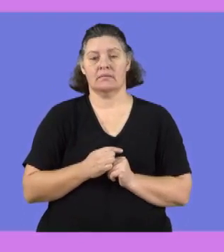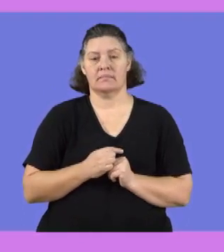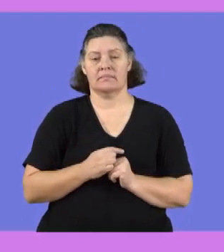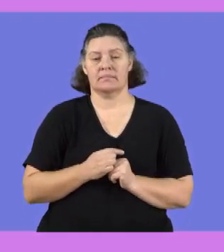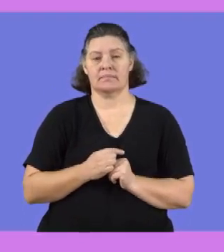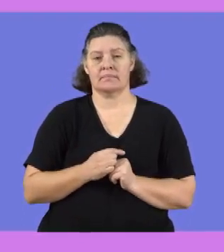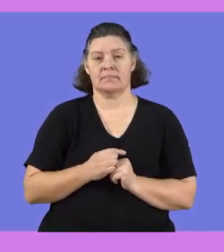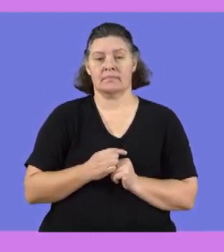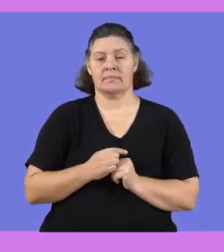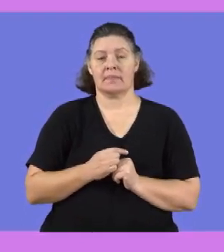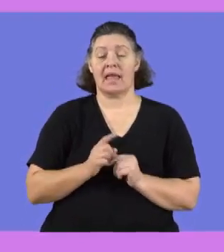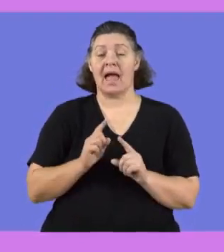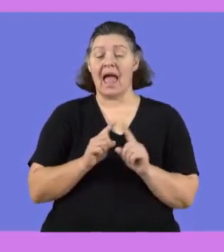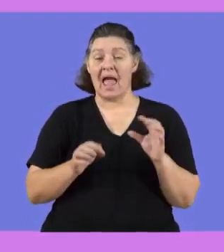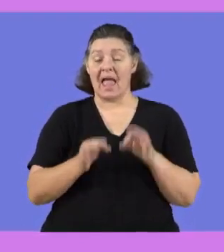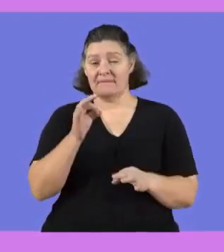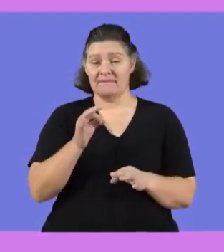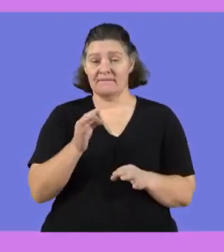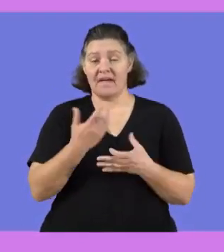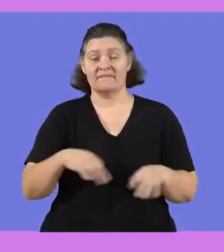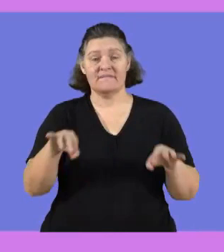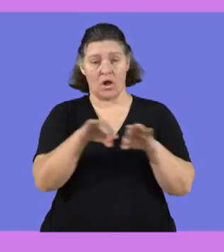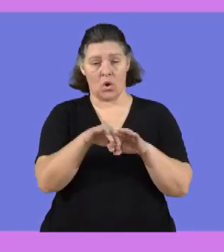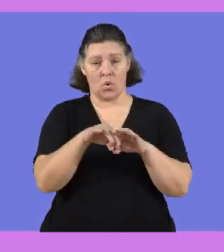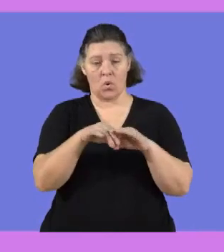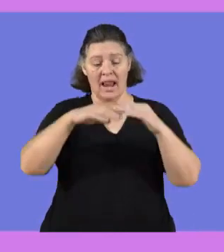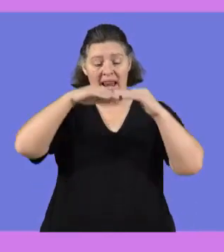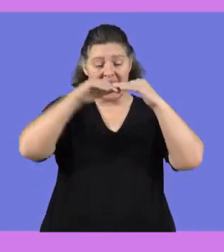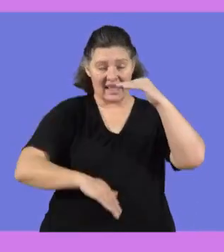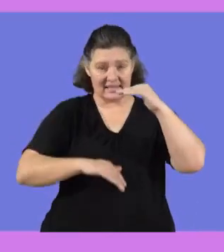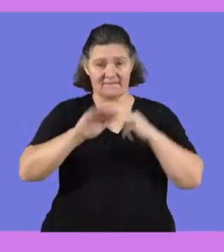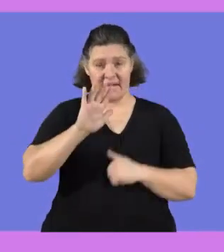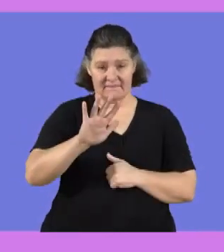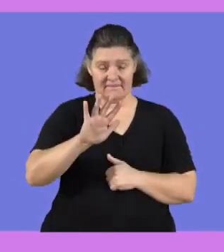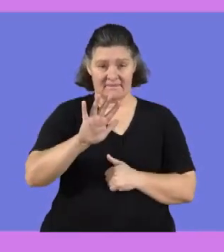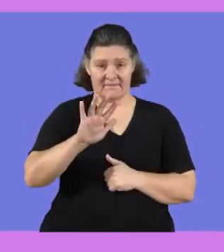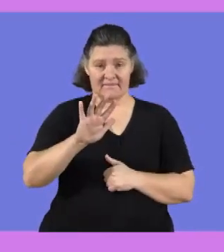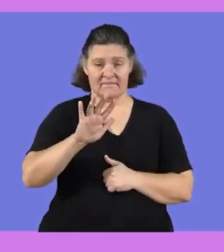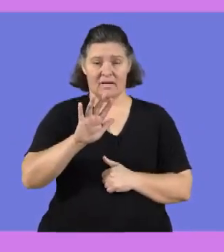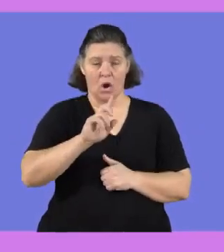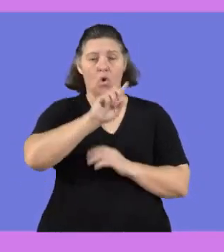then we round up. But if the value is less than 5,